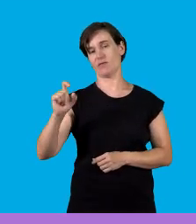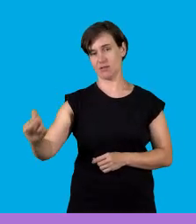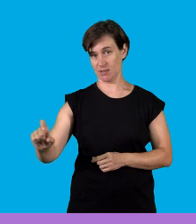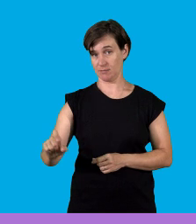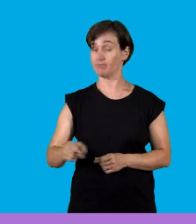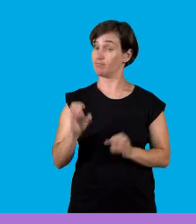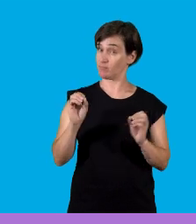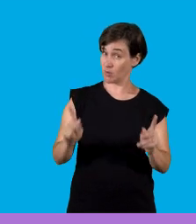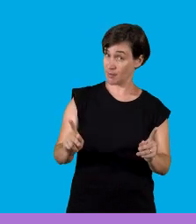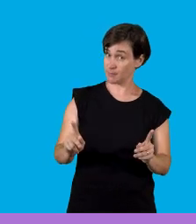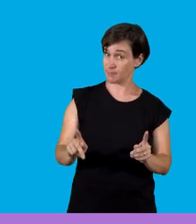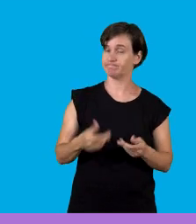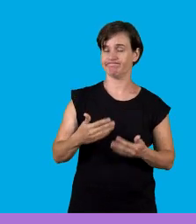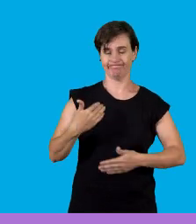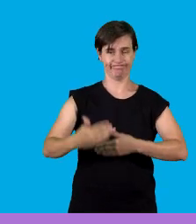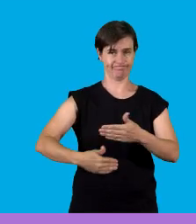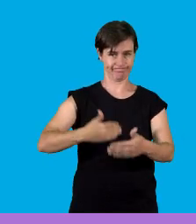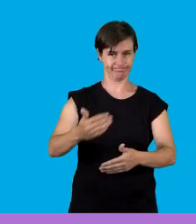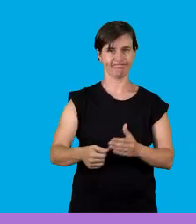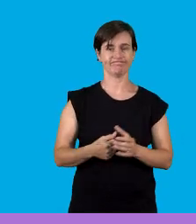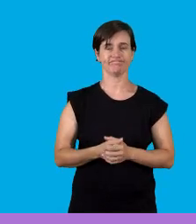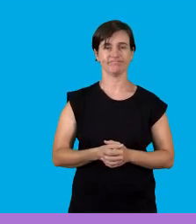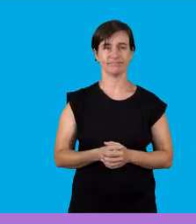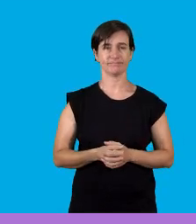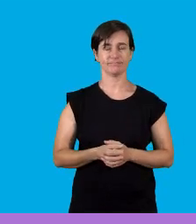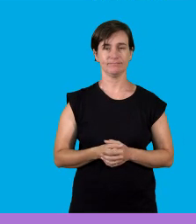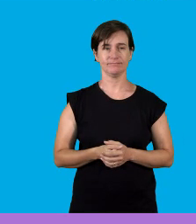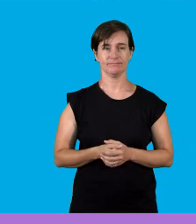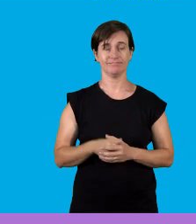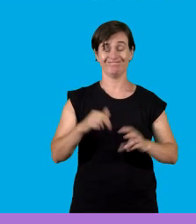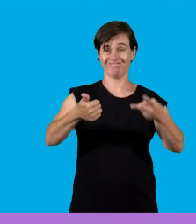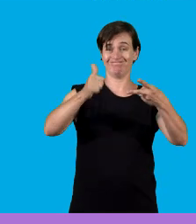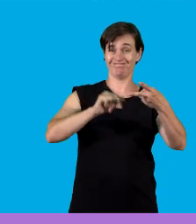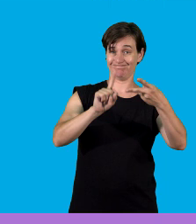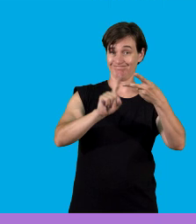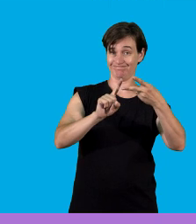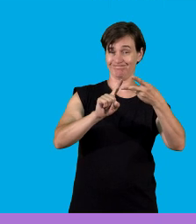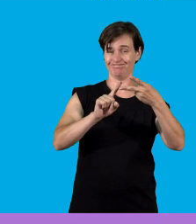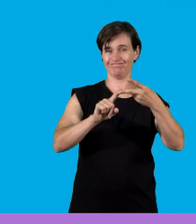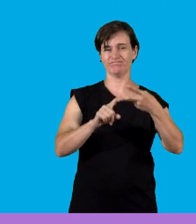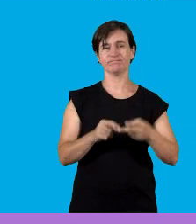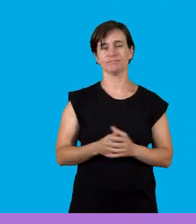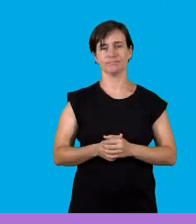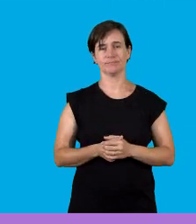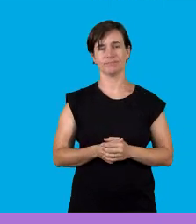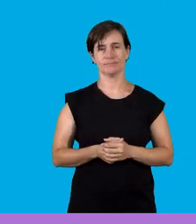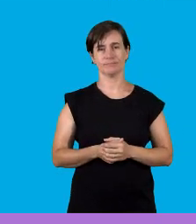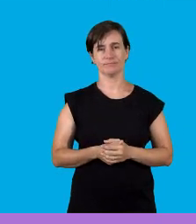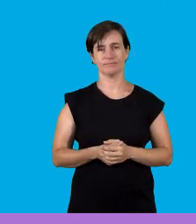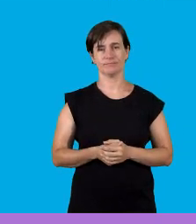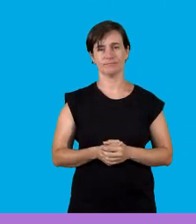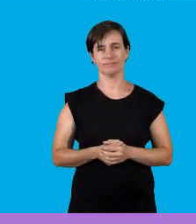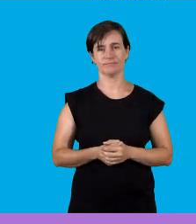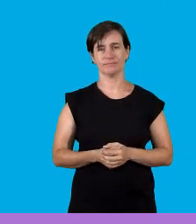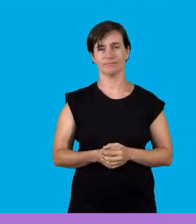3,601 Rand and 50 cents. All right. Let us move on and see what is our next question. So question number